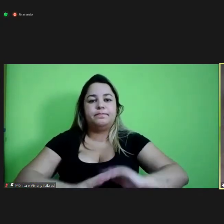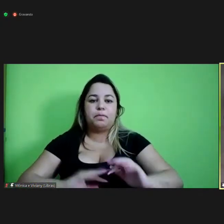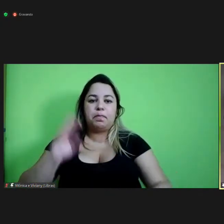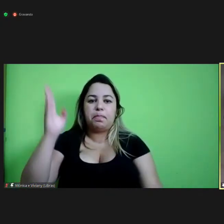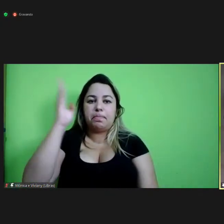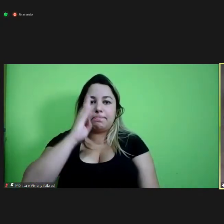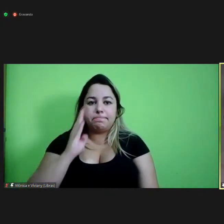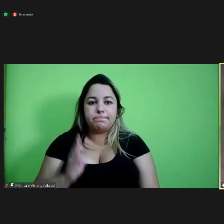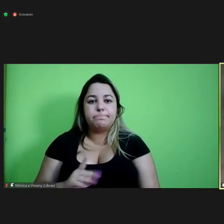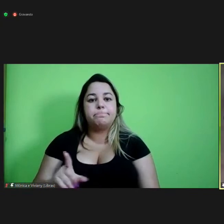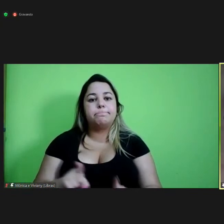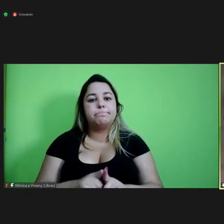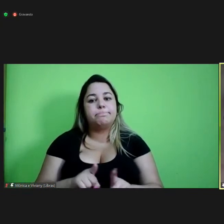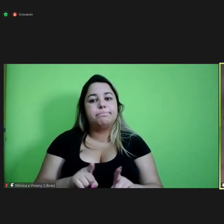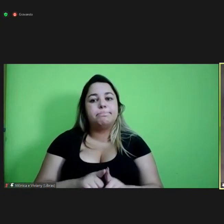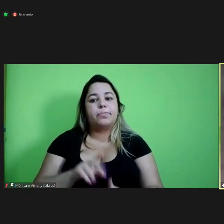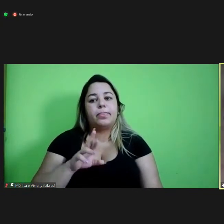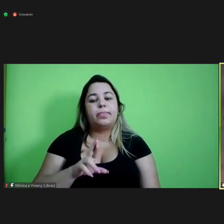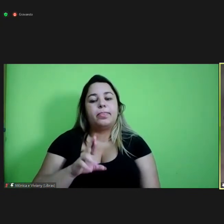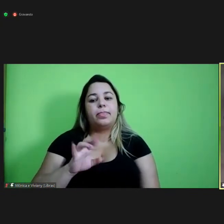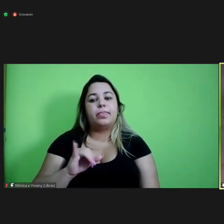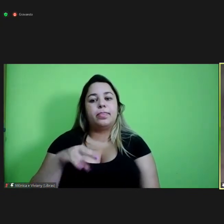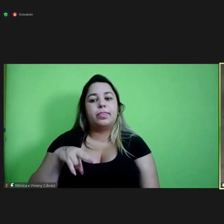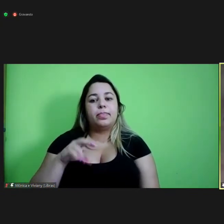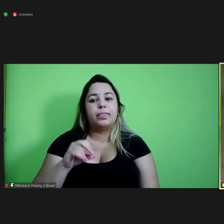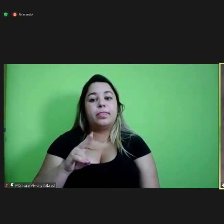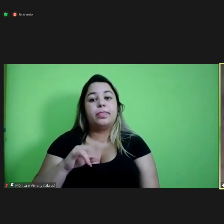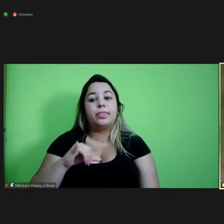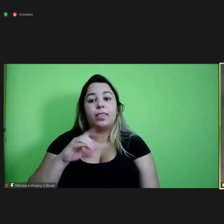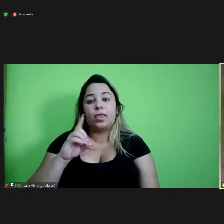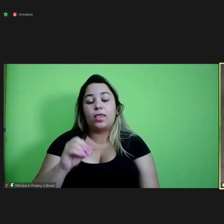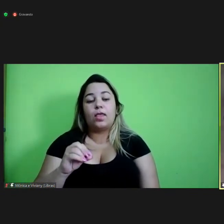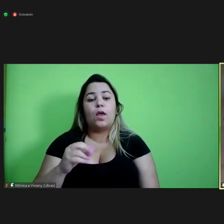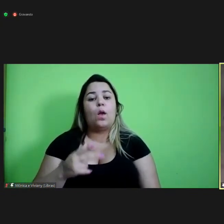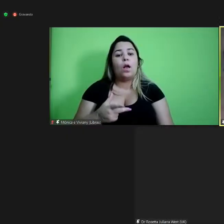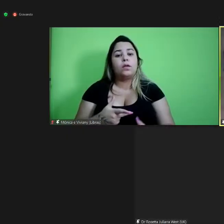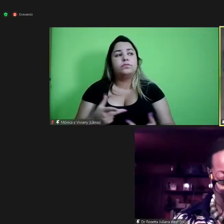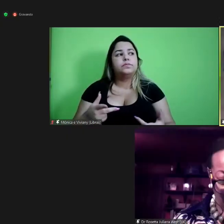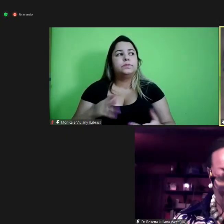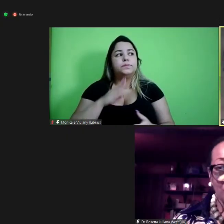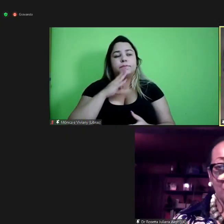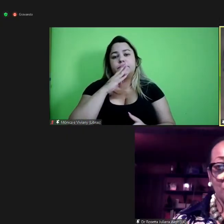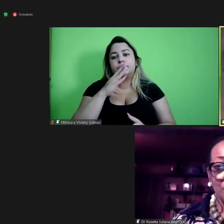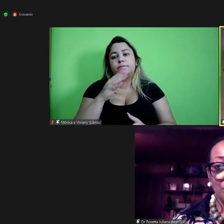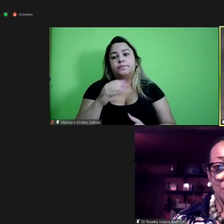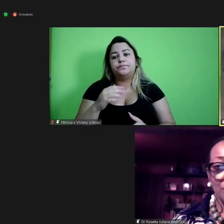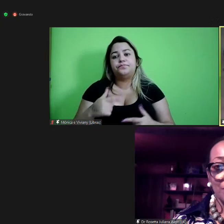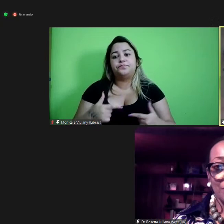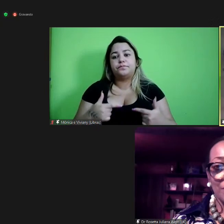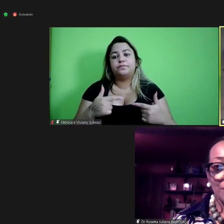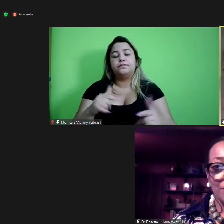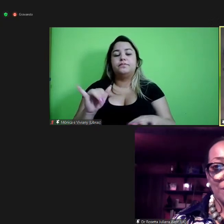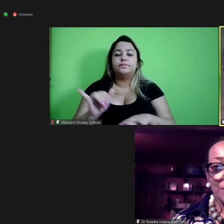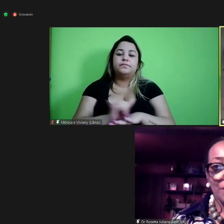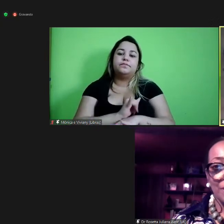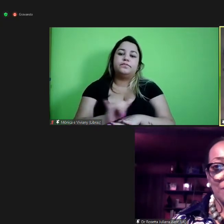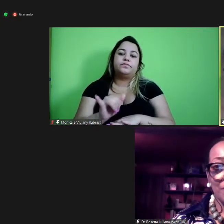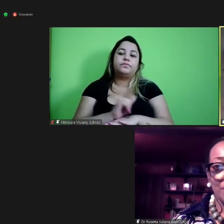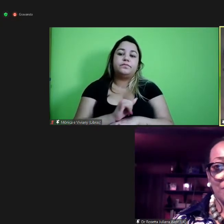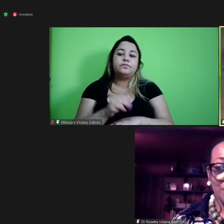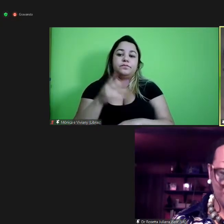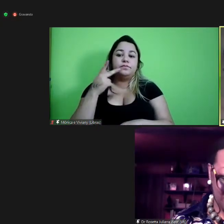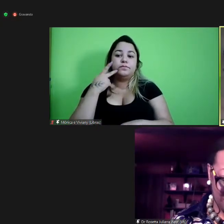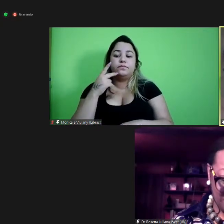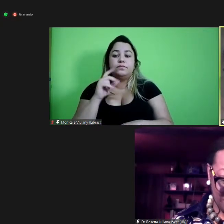professionals from Brazil, also for the United Kingdom, which were the main challenges and the main